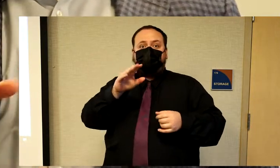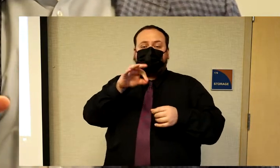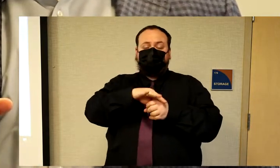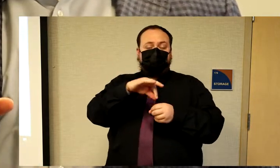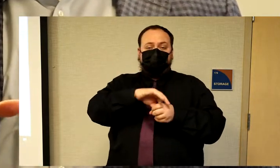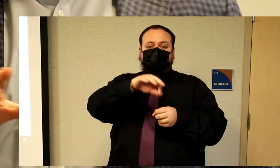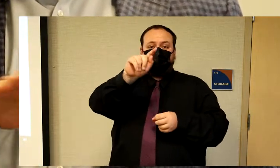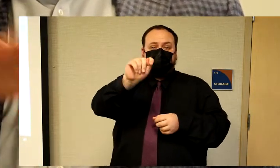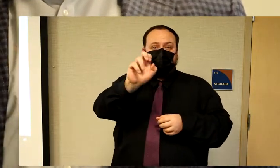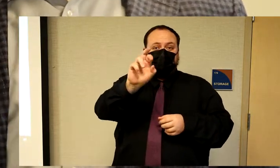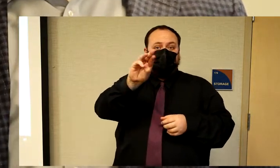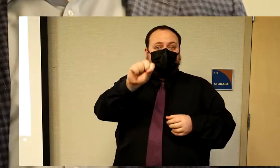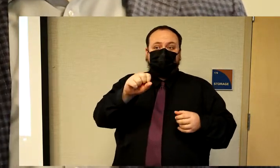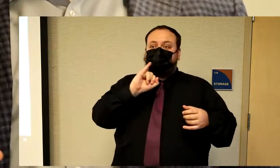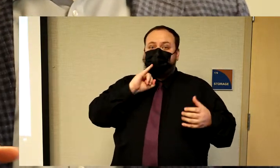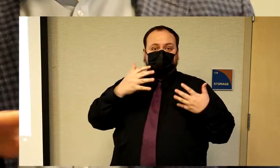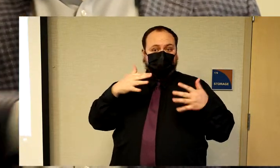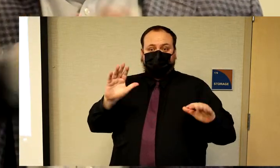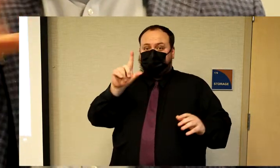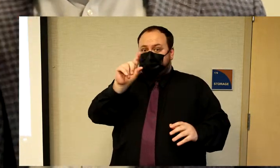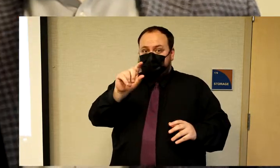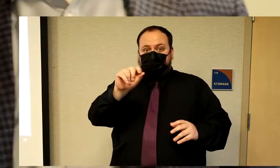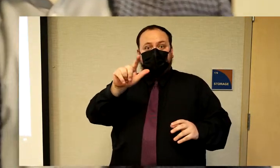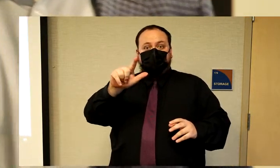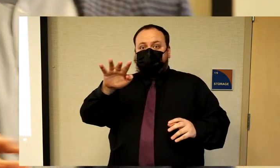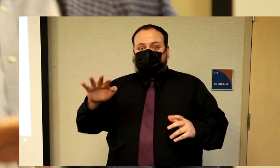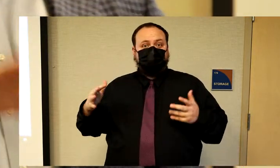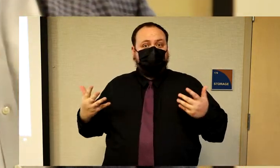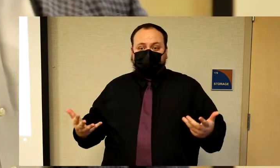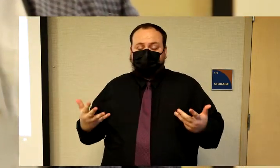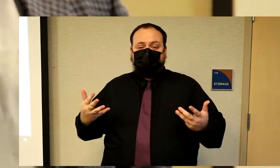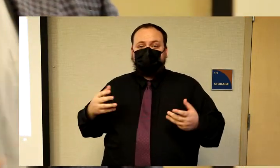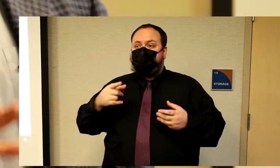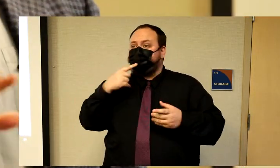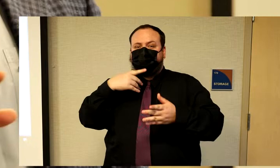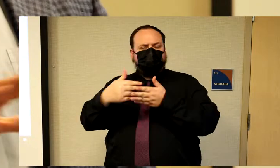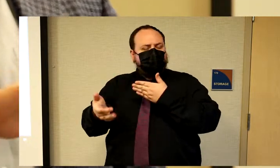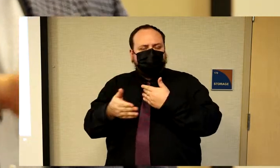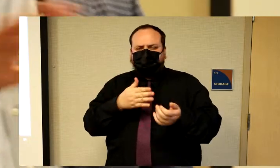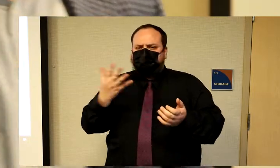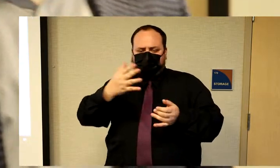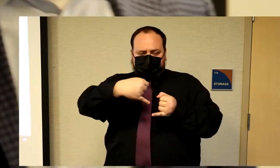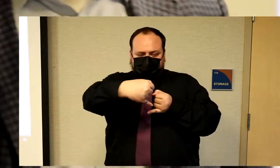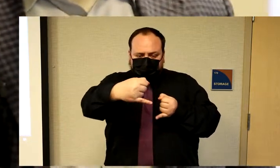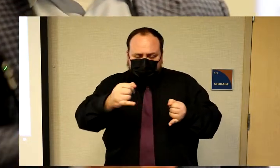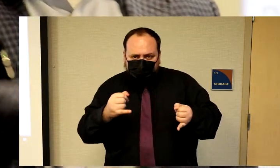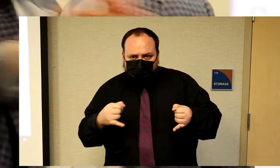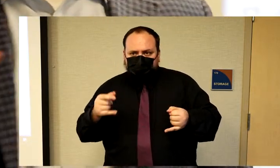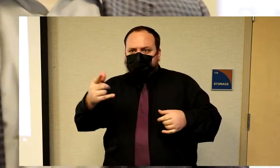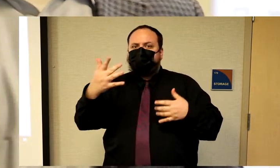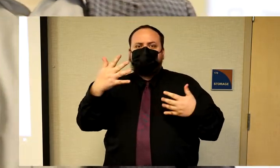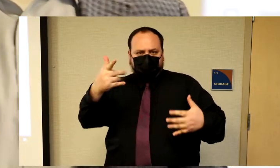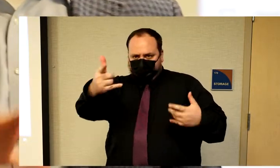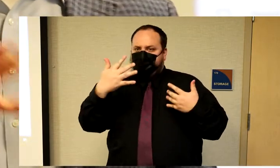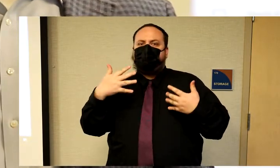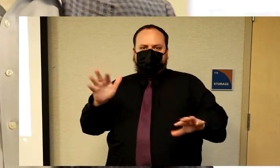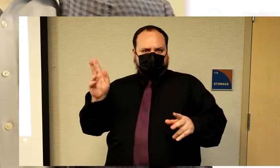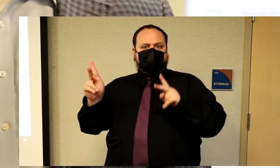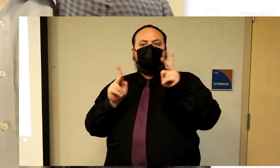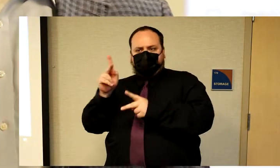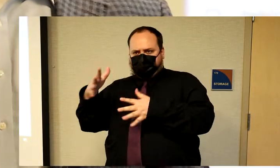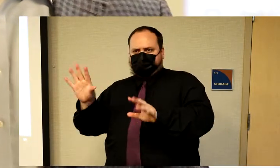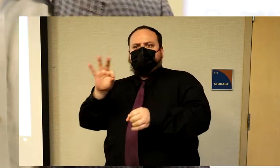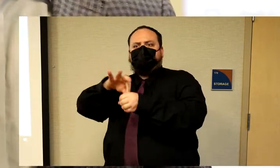here in redistricting can impact your term. So no matter what lines we draw, you're duly elected, you get to stay for your entire